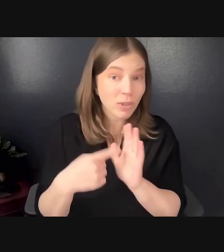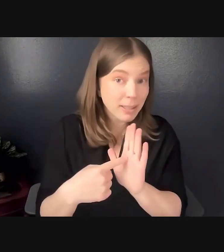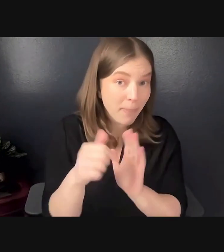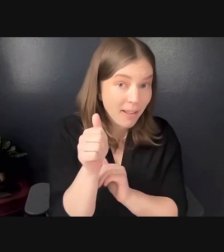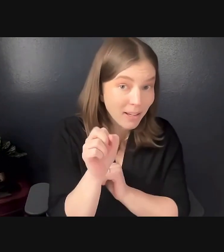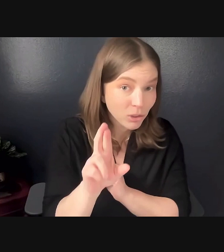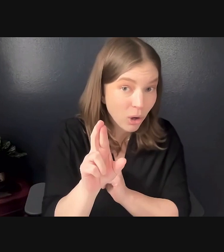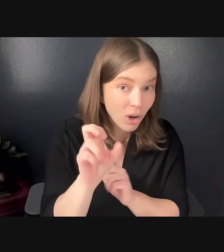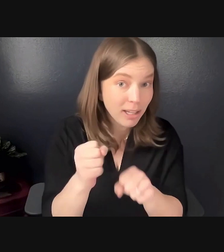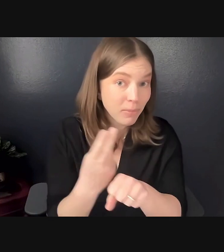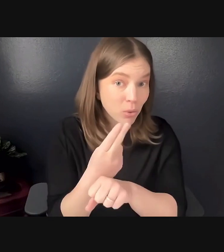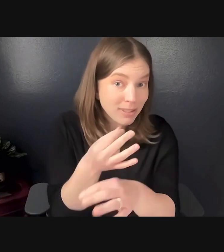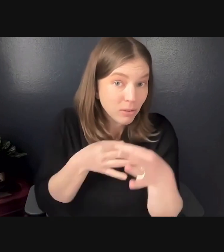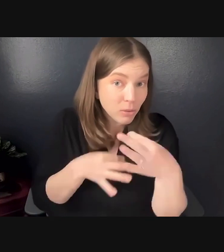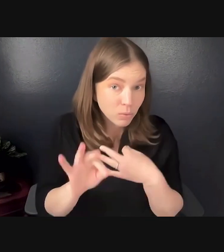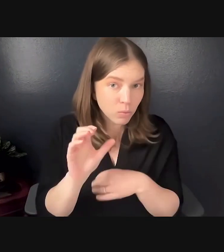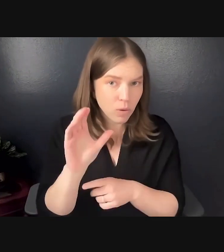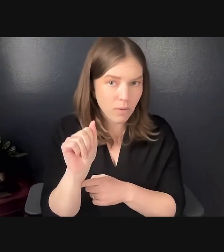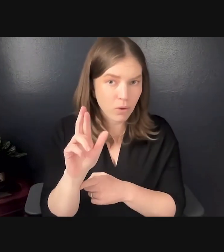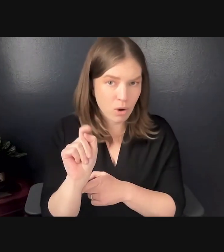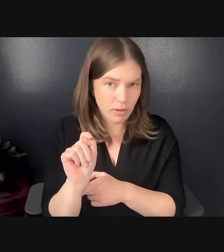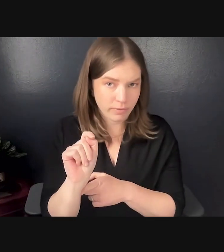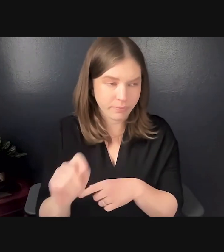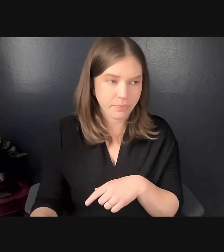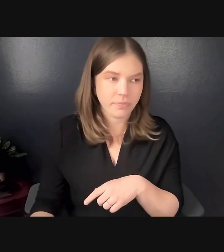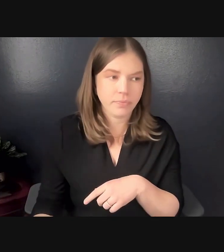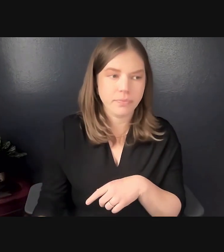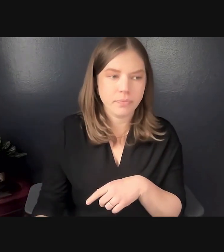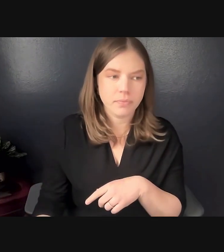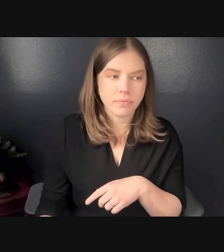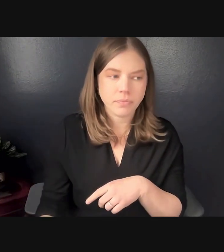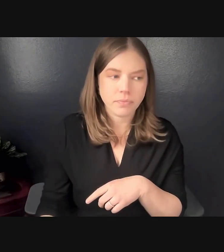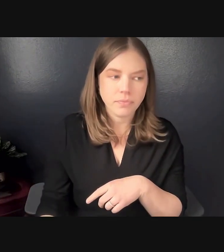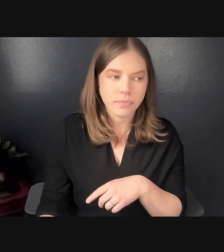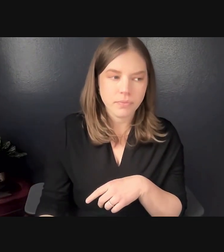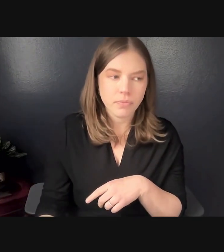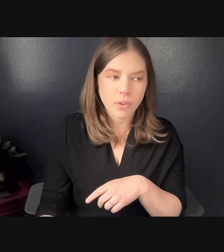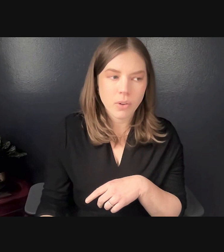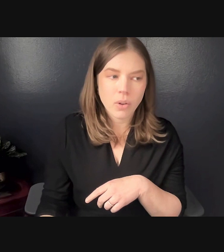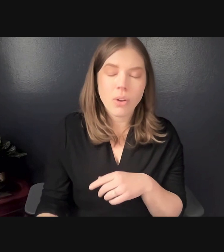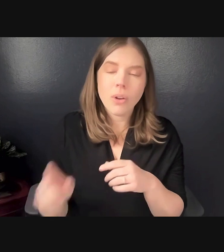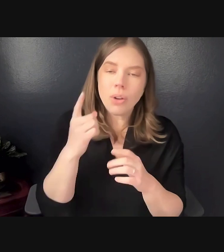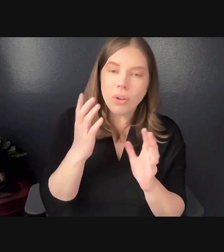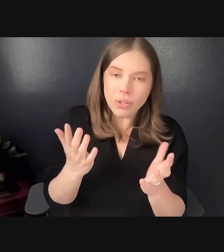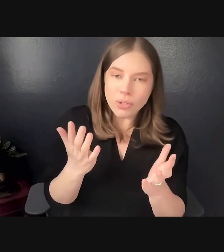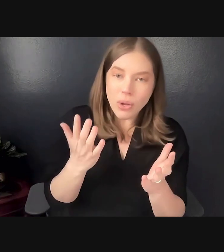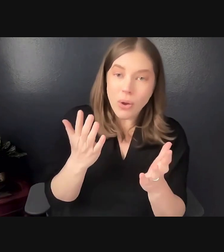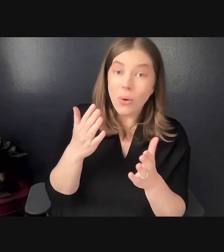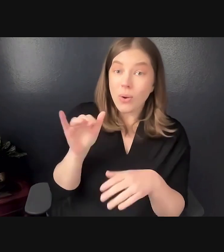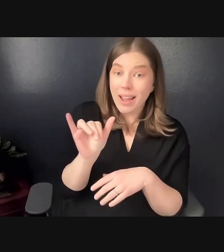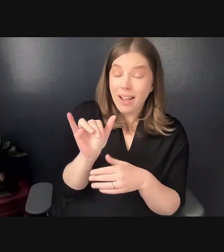the student, you know, what are some other options? Do you use automatic speech recognition in replacement of